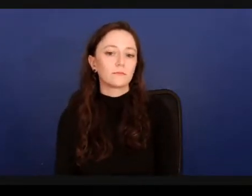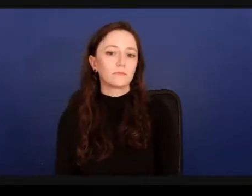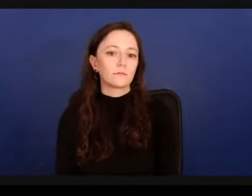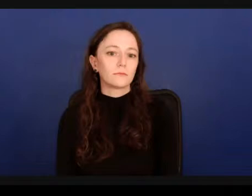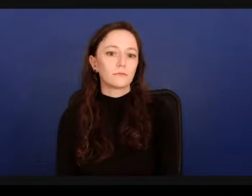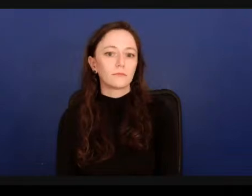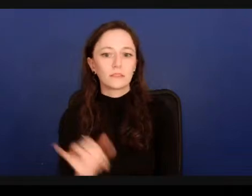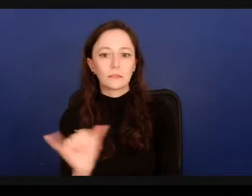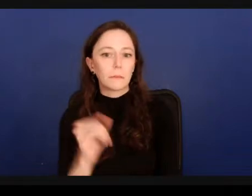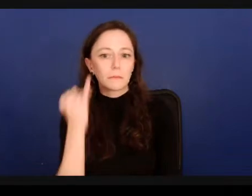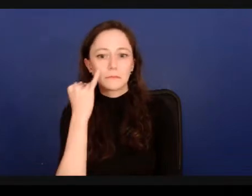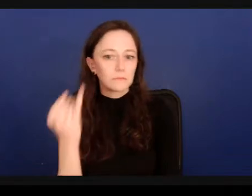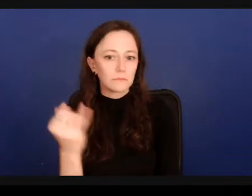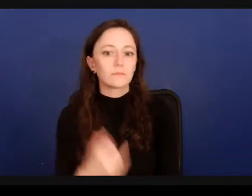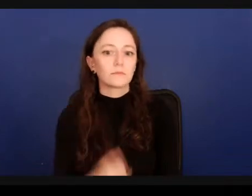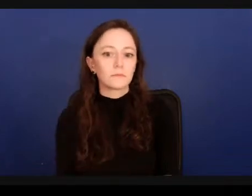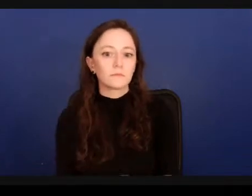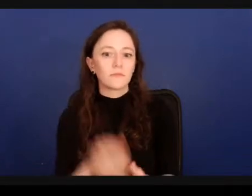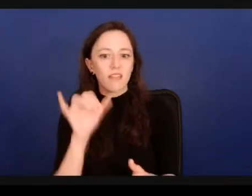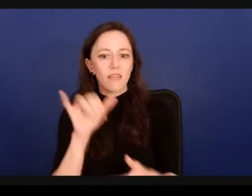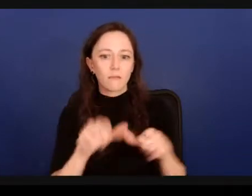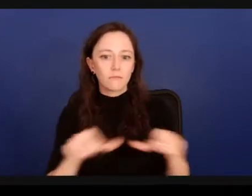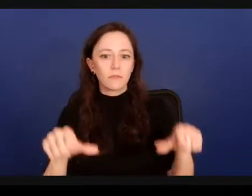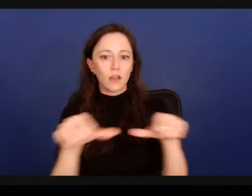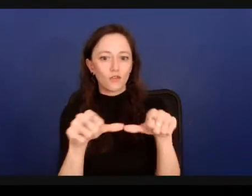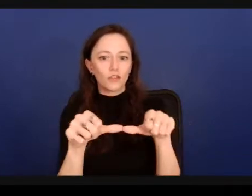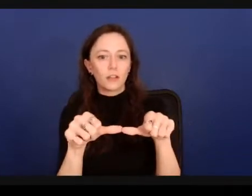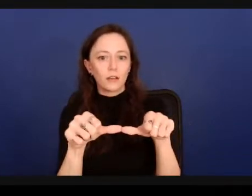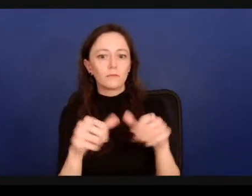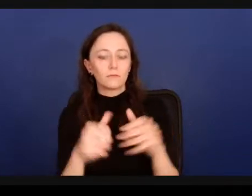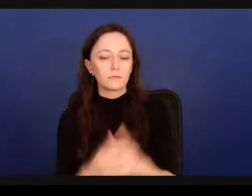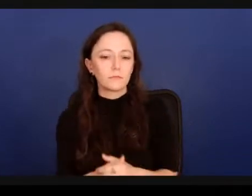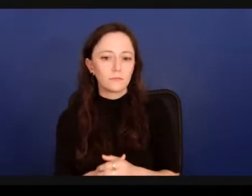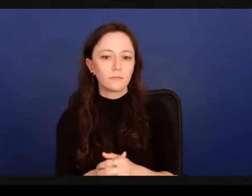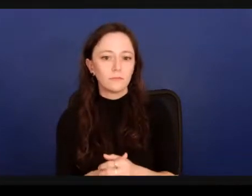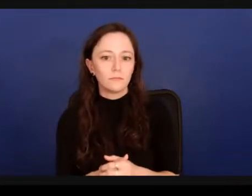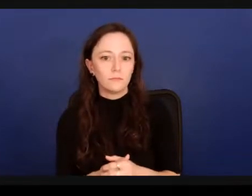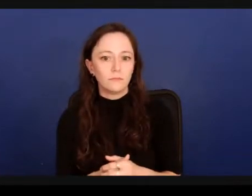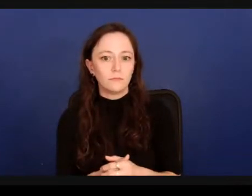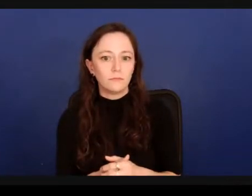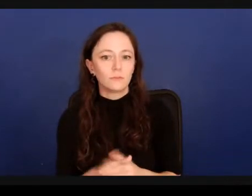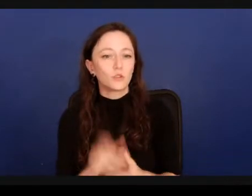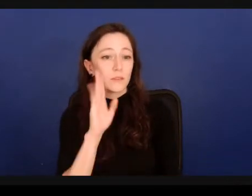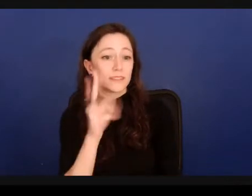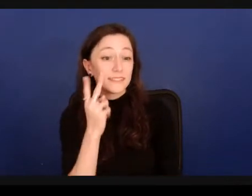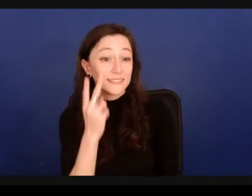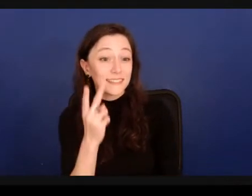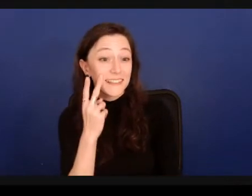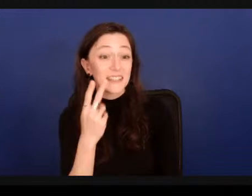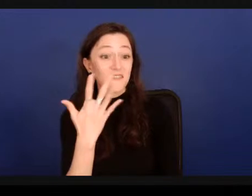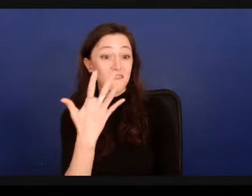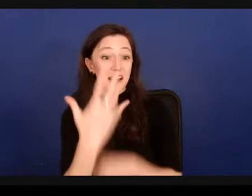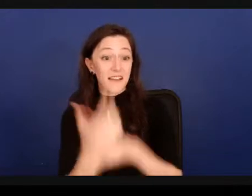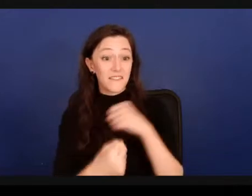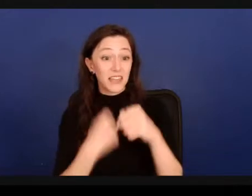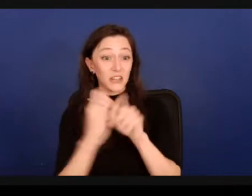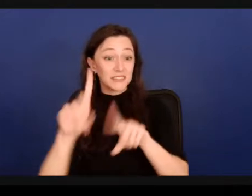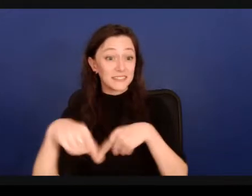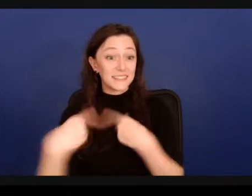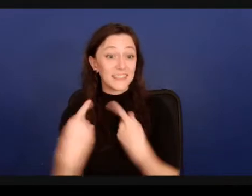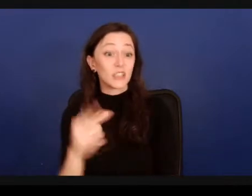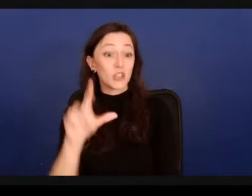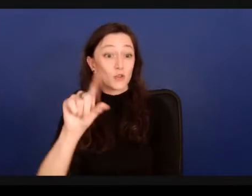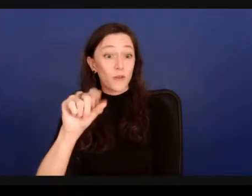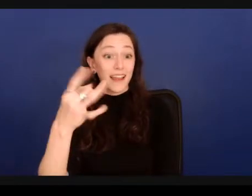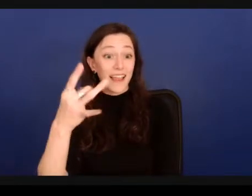era, right through there. So we'll see. It's been 5 years since the 2018 collapse. We're seeing a lot of